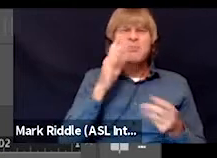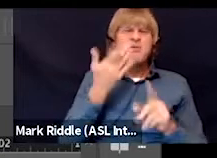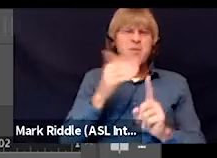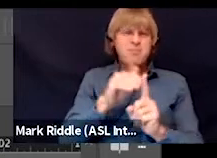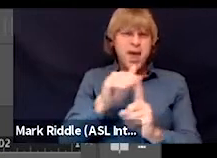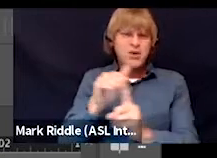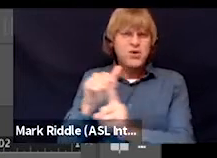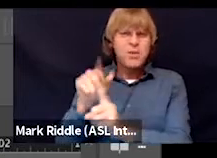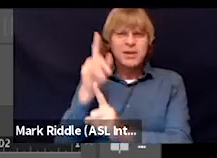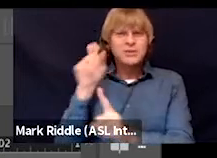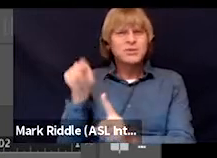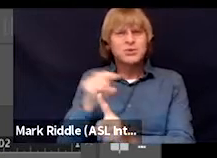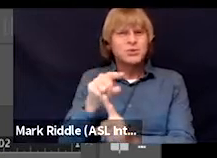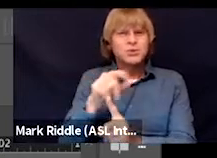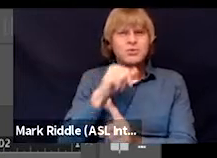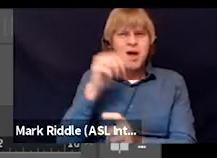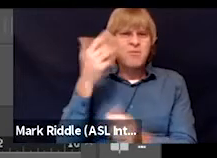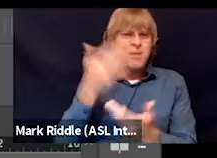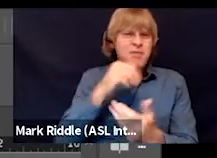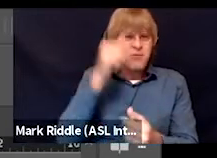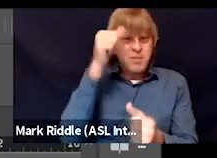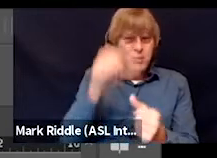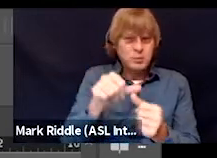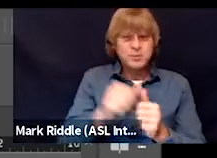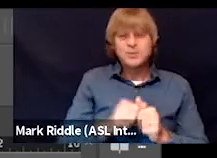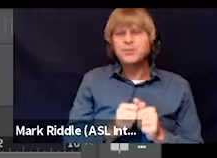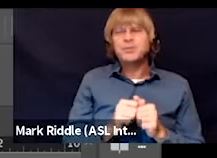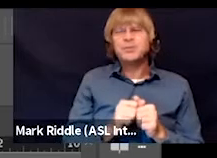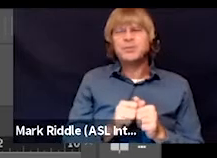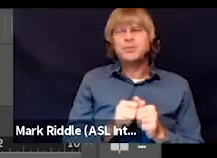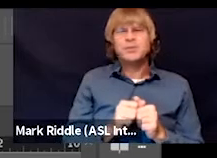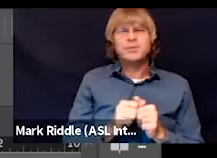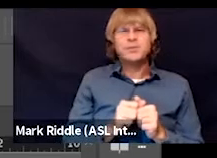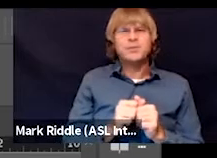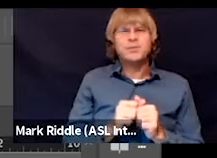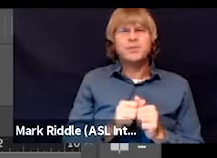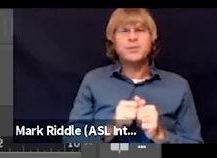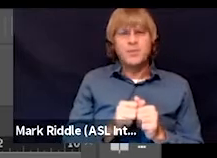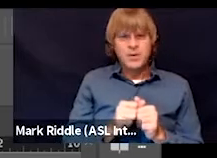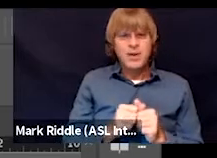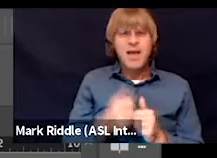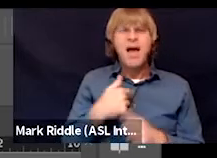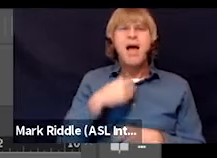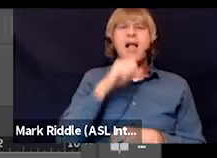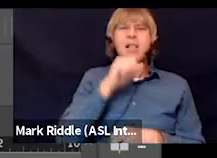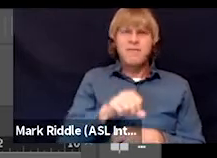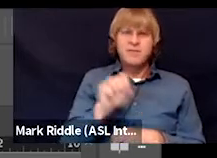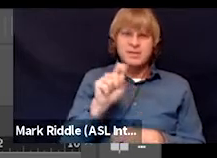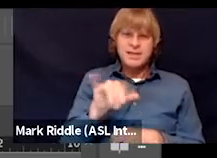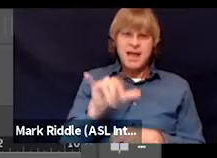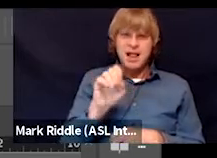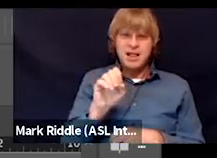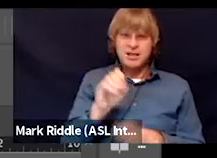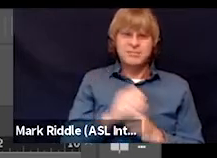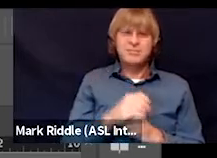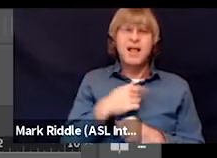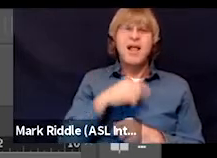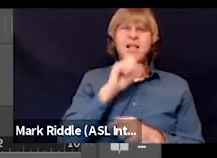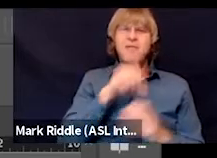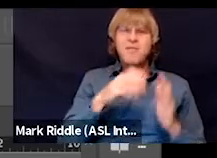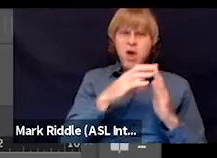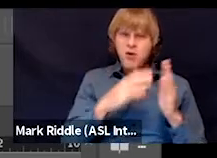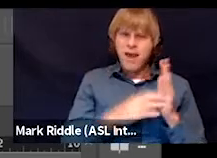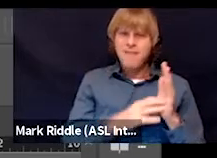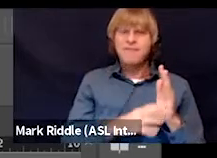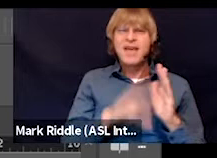reminder because you won't have remembered it. So I love styles. I love paragraph